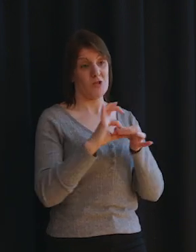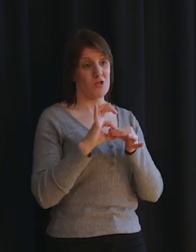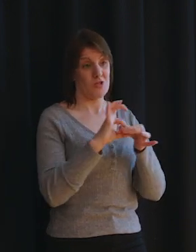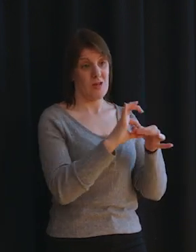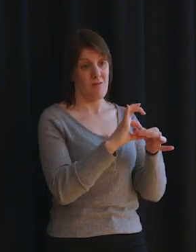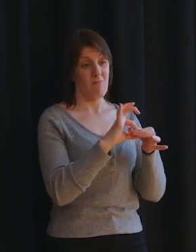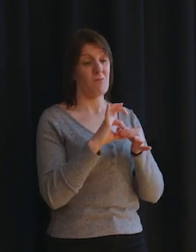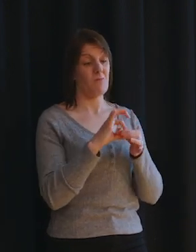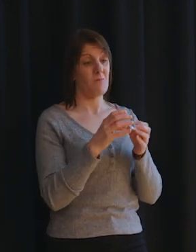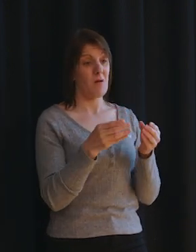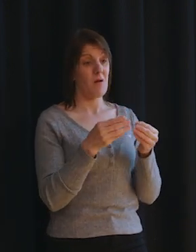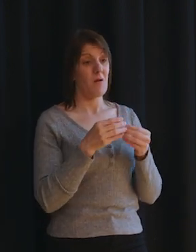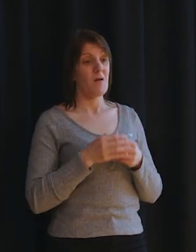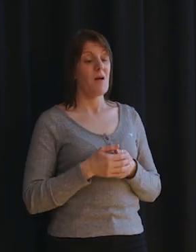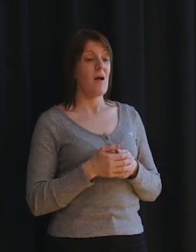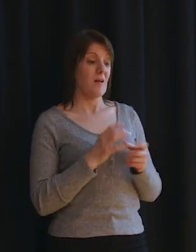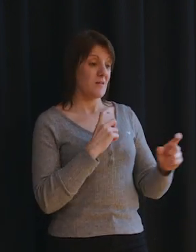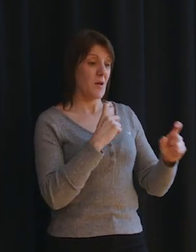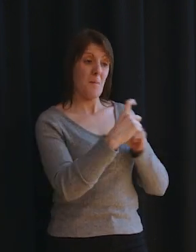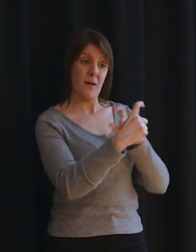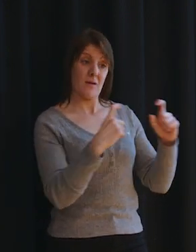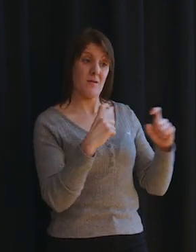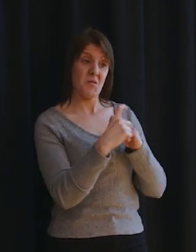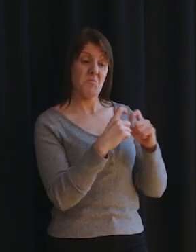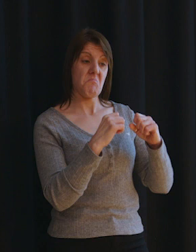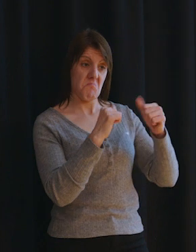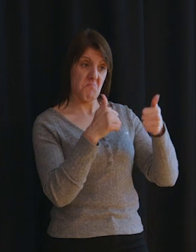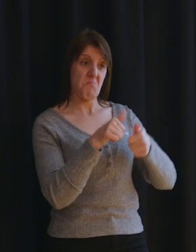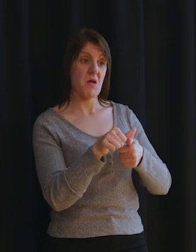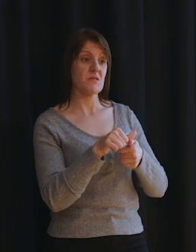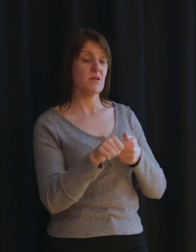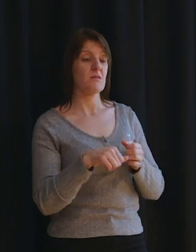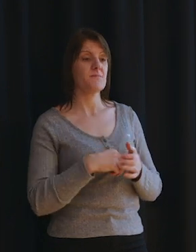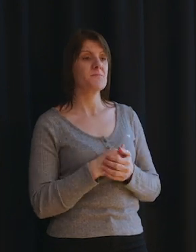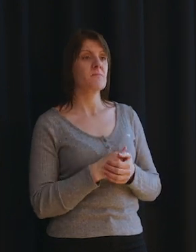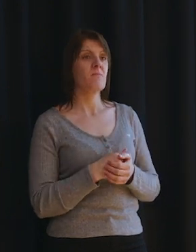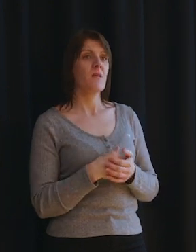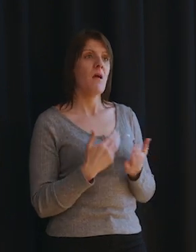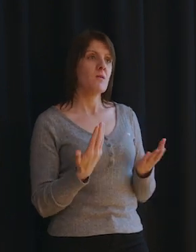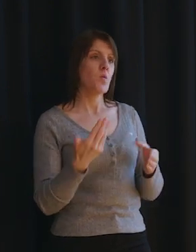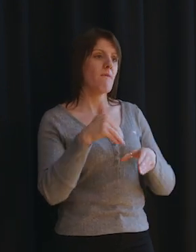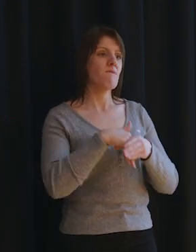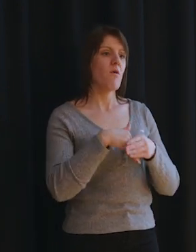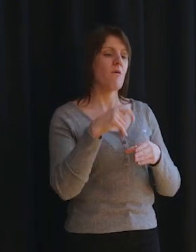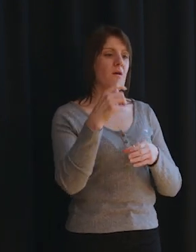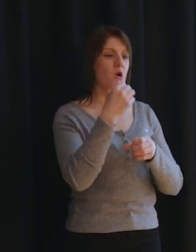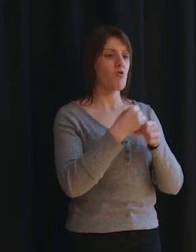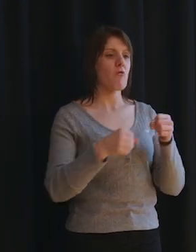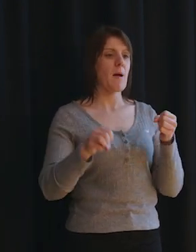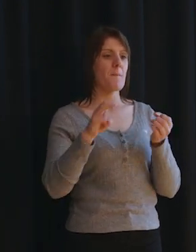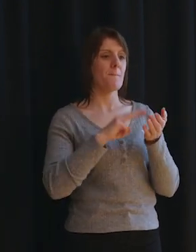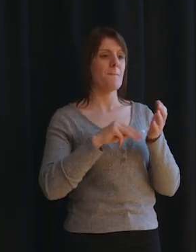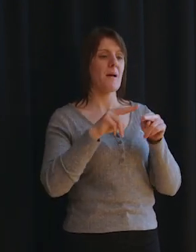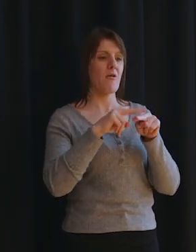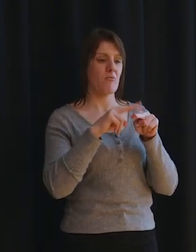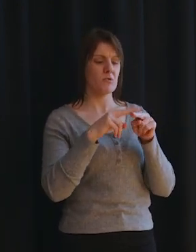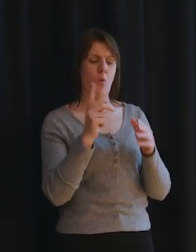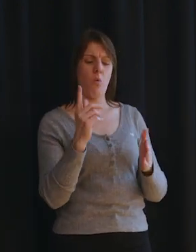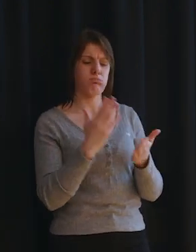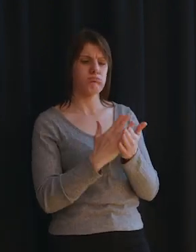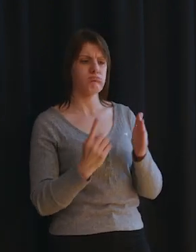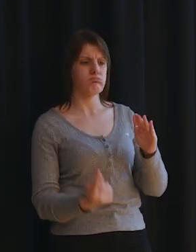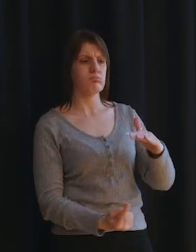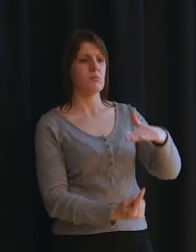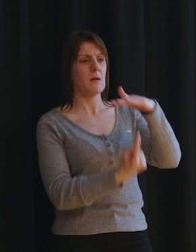kind of communicating more effectively. Involving the grandparent is really important as well in terms